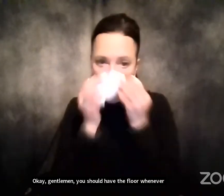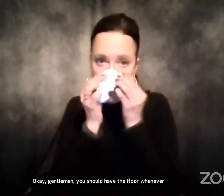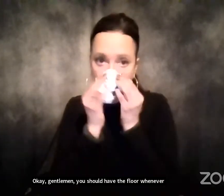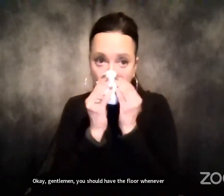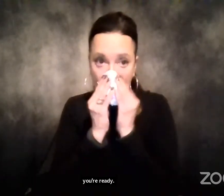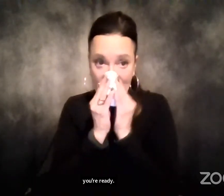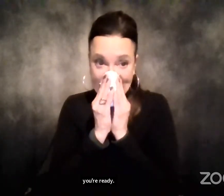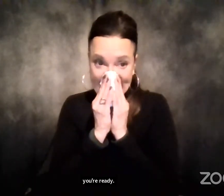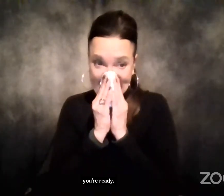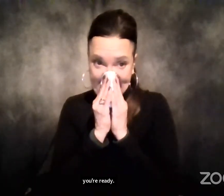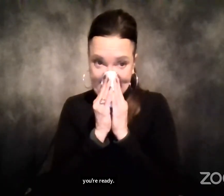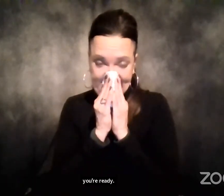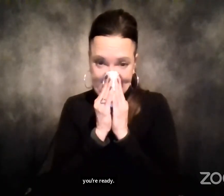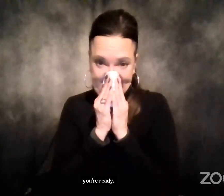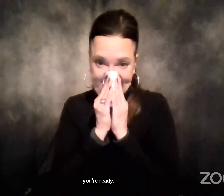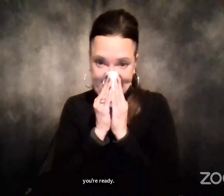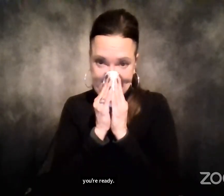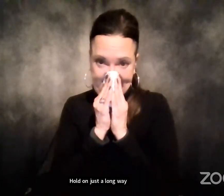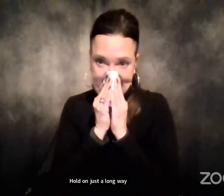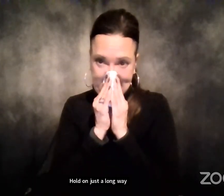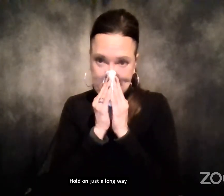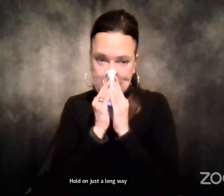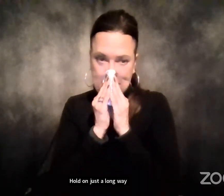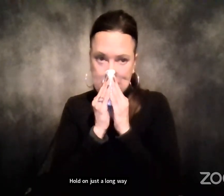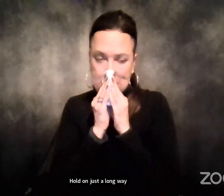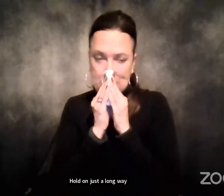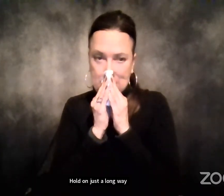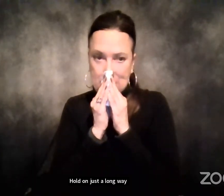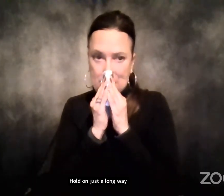Hold on just a moment. Okay.